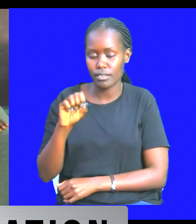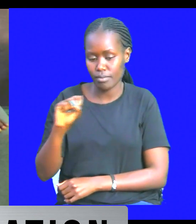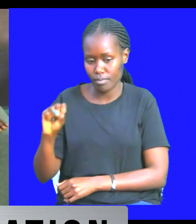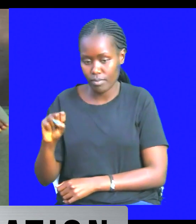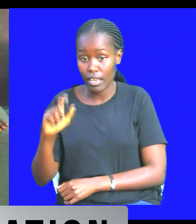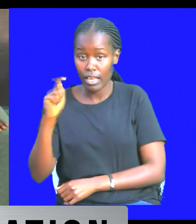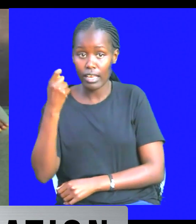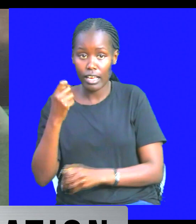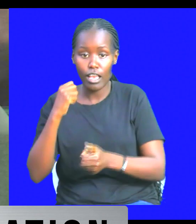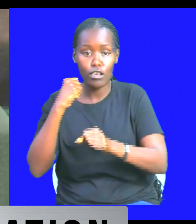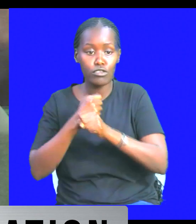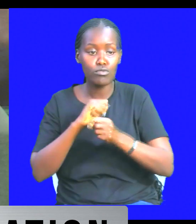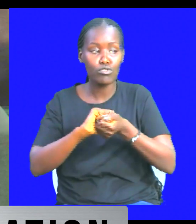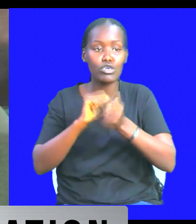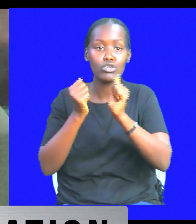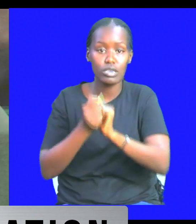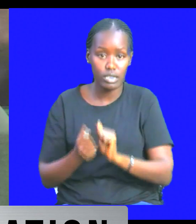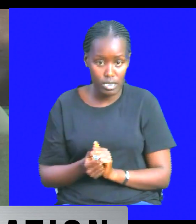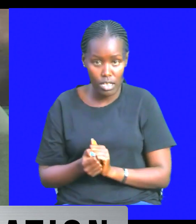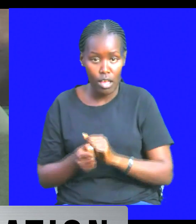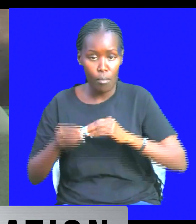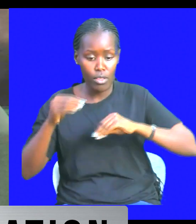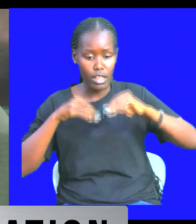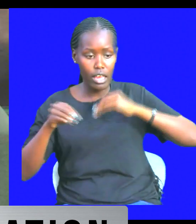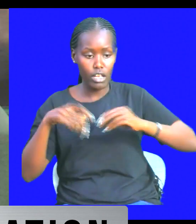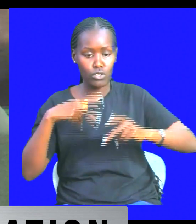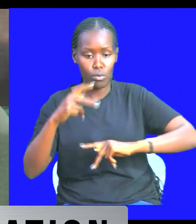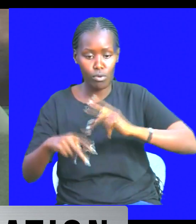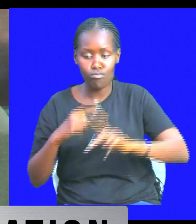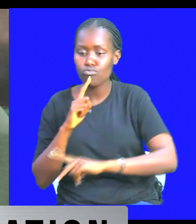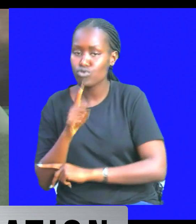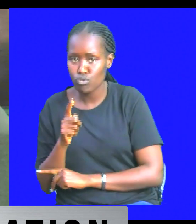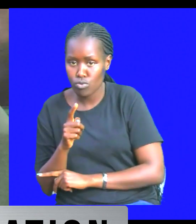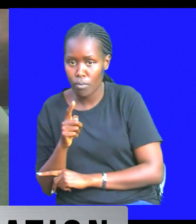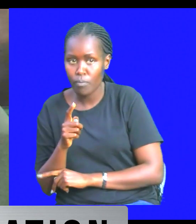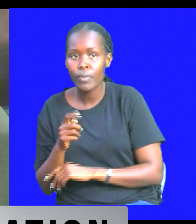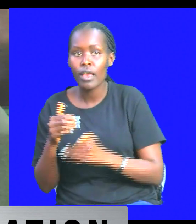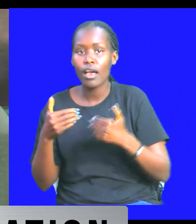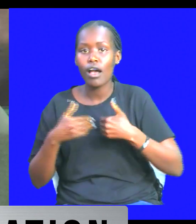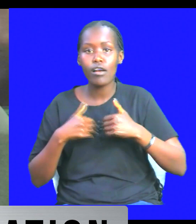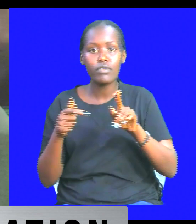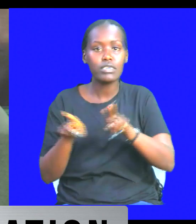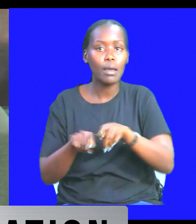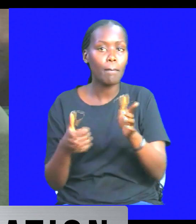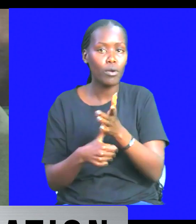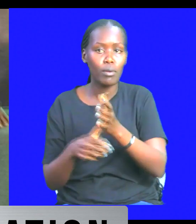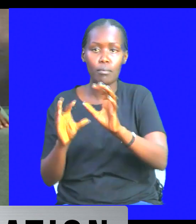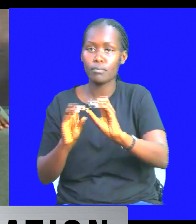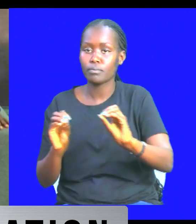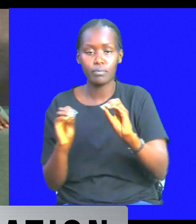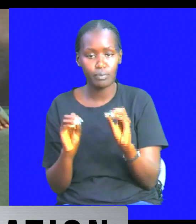changes and restructuring of the electoral process to ensure that we don't get into this mess ever again. We need to get to a point